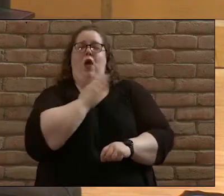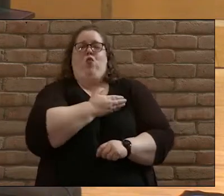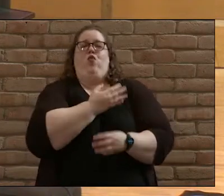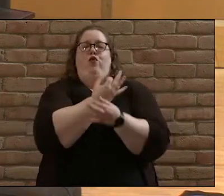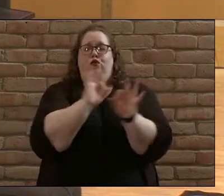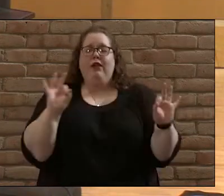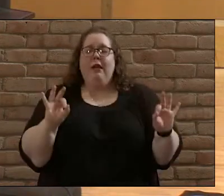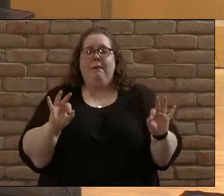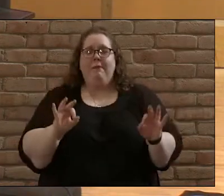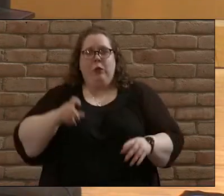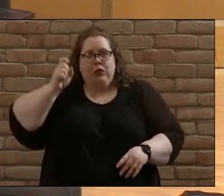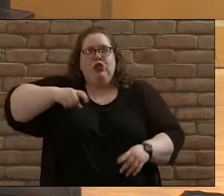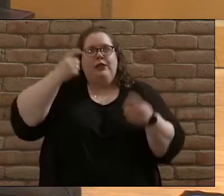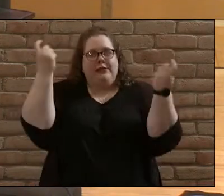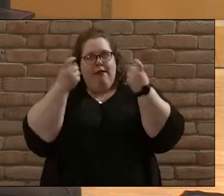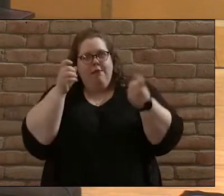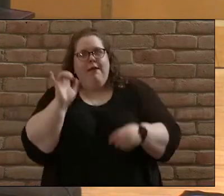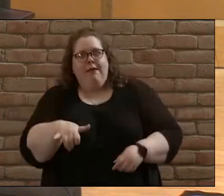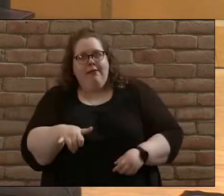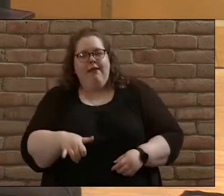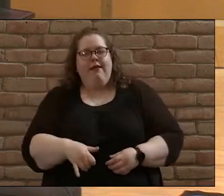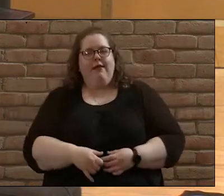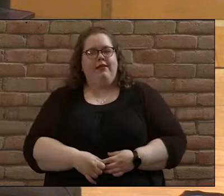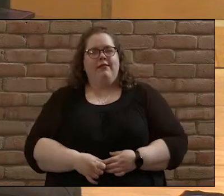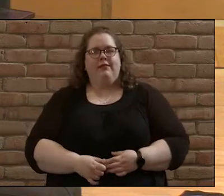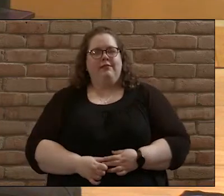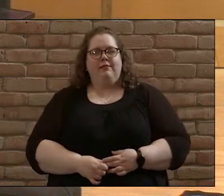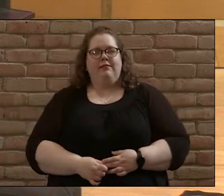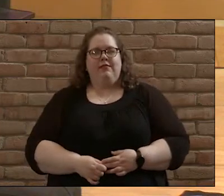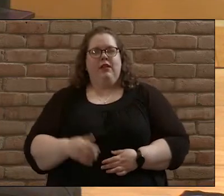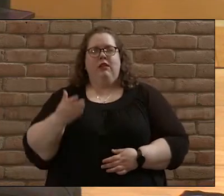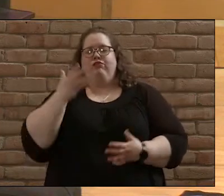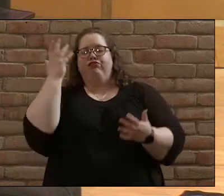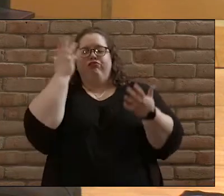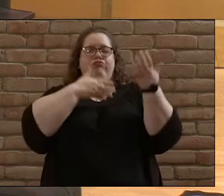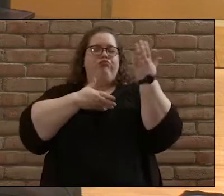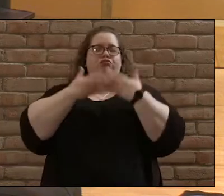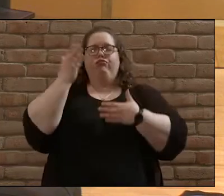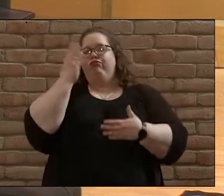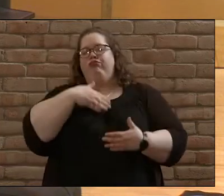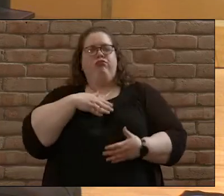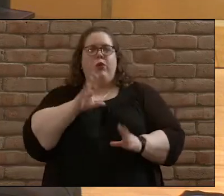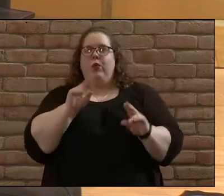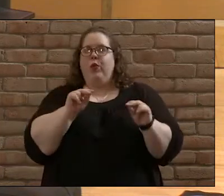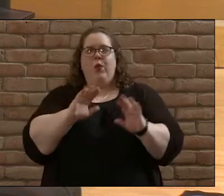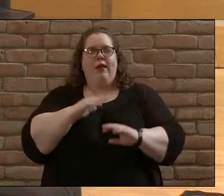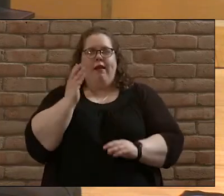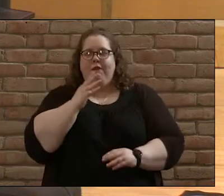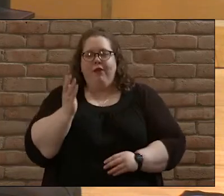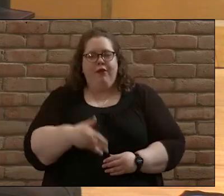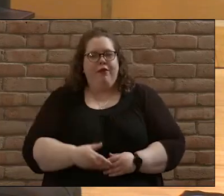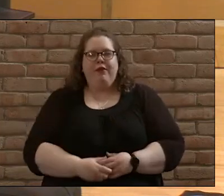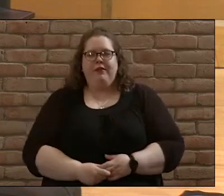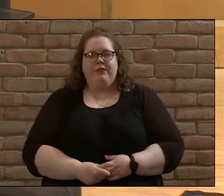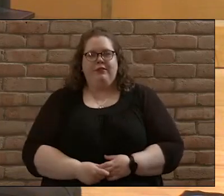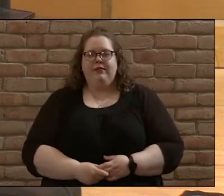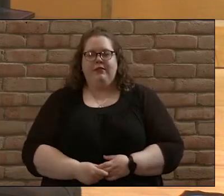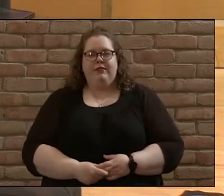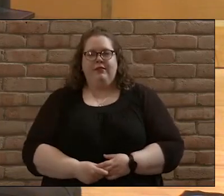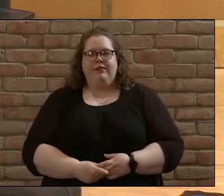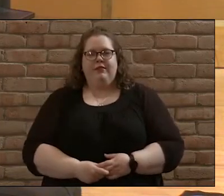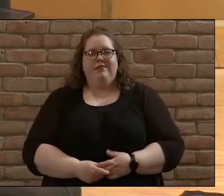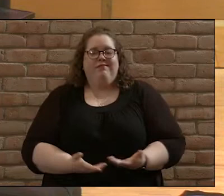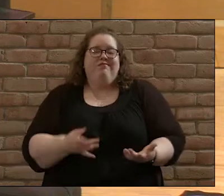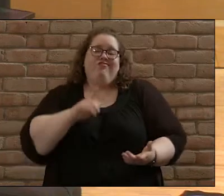is something that we should never take for granted. And truly, as citizens of this nation, we should